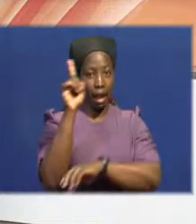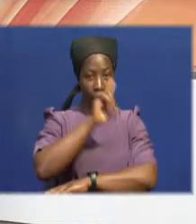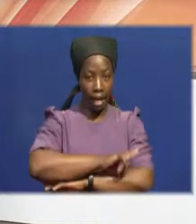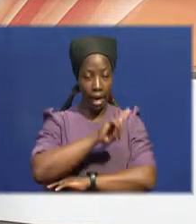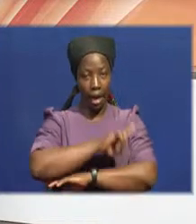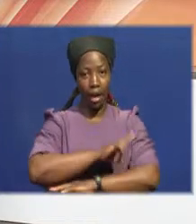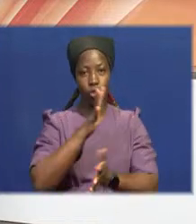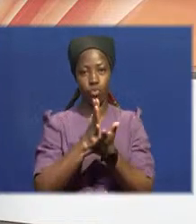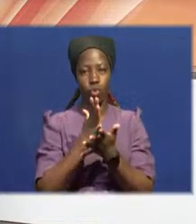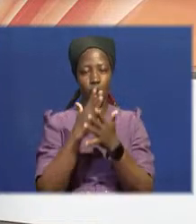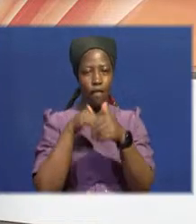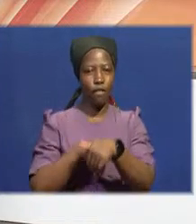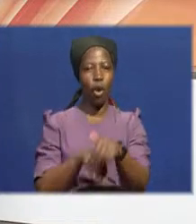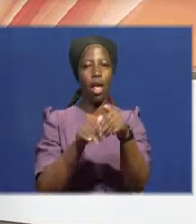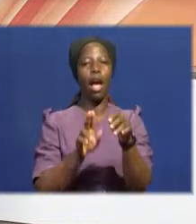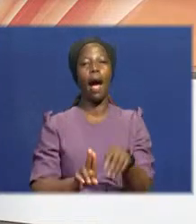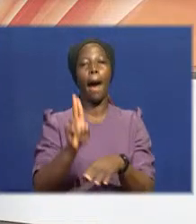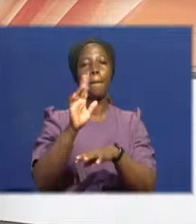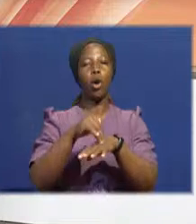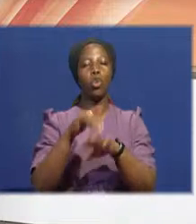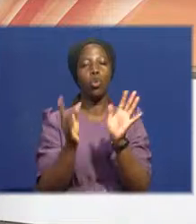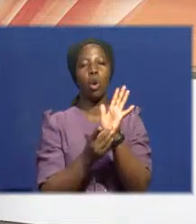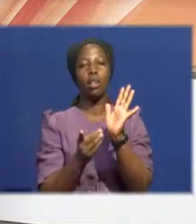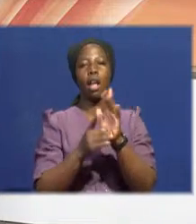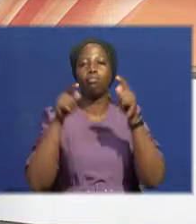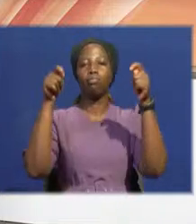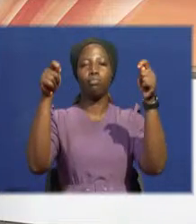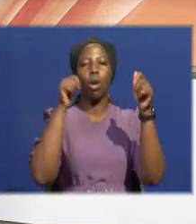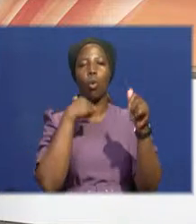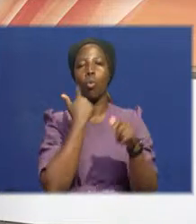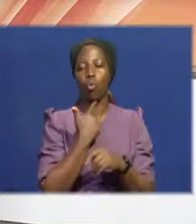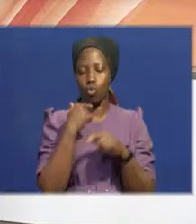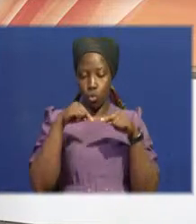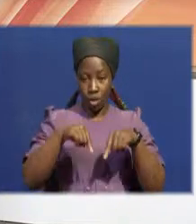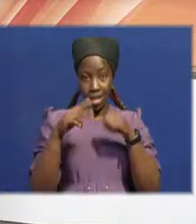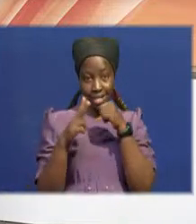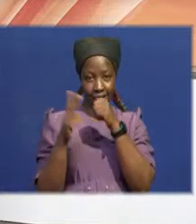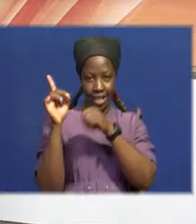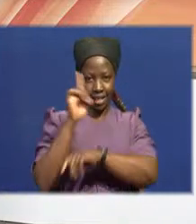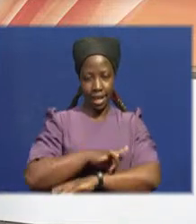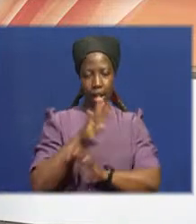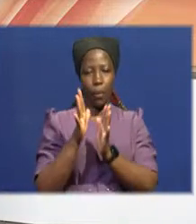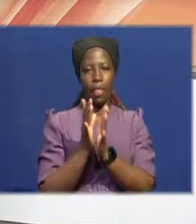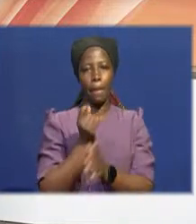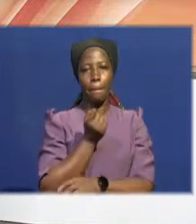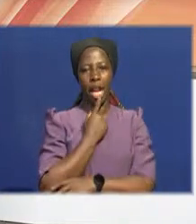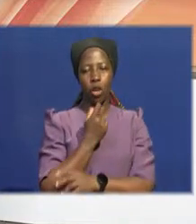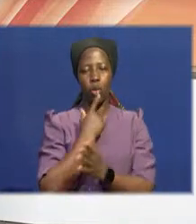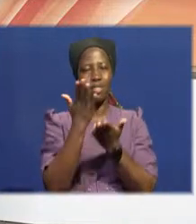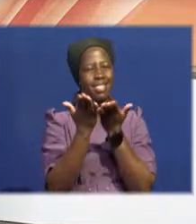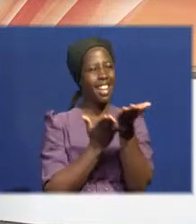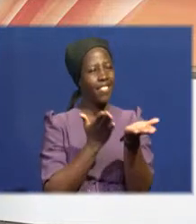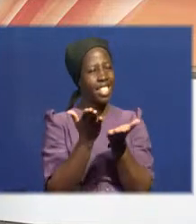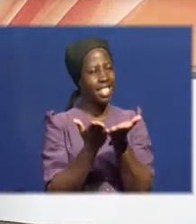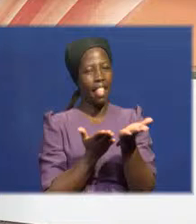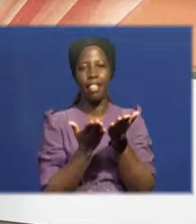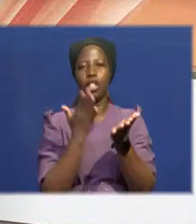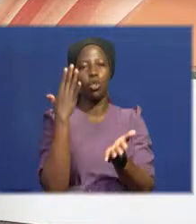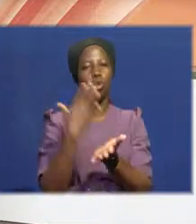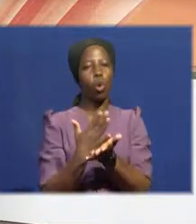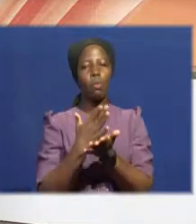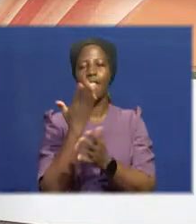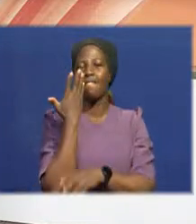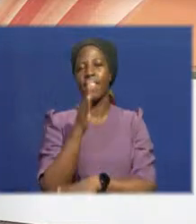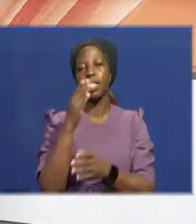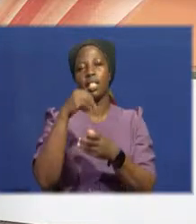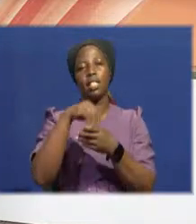keeping a close eye on the doctor's strike that has entered its seventh day today, with medical services being paralyzed across the country. And of